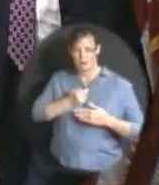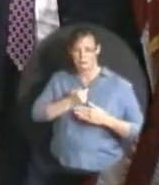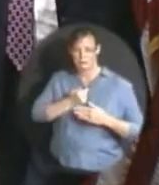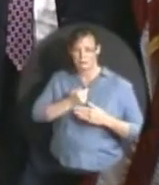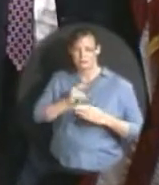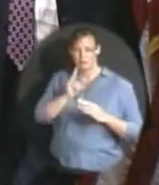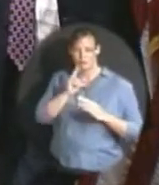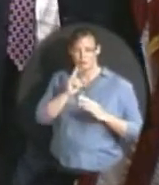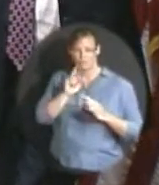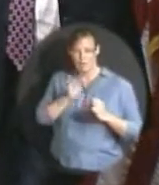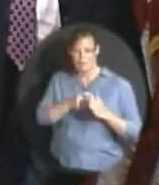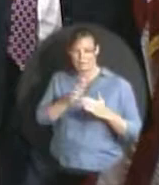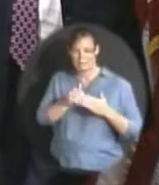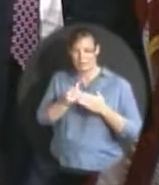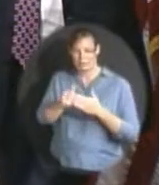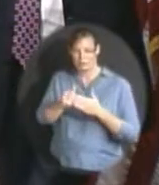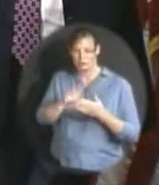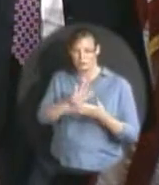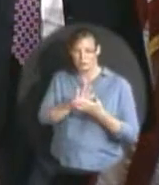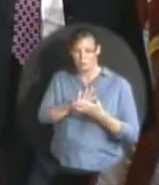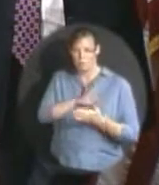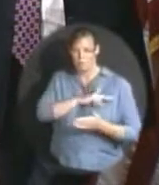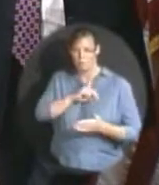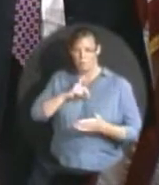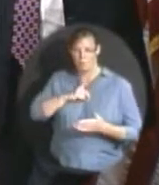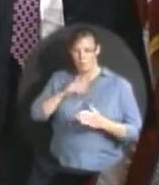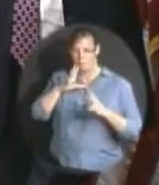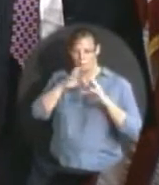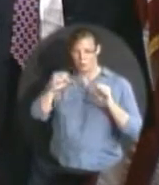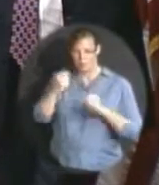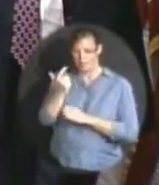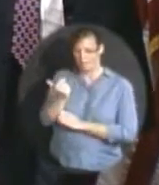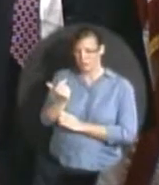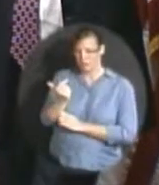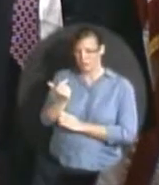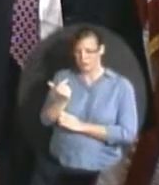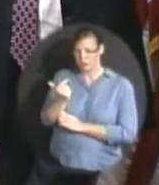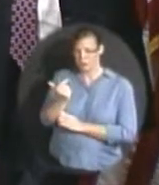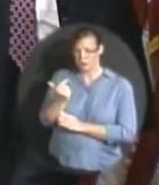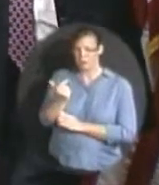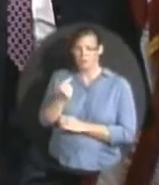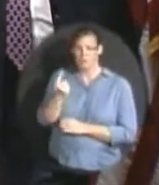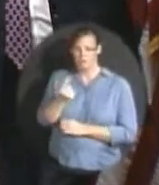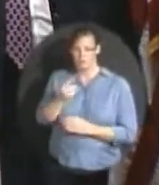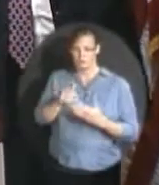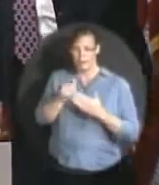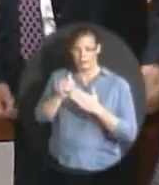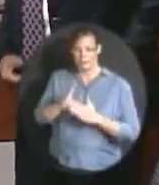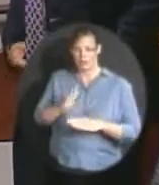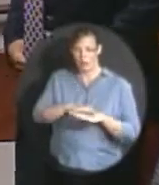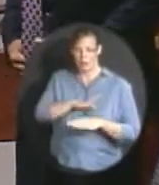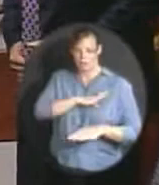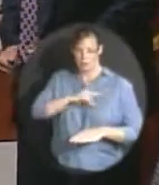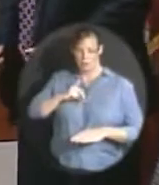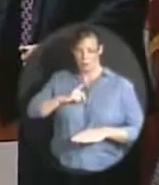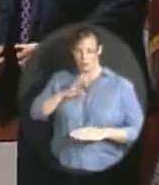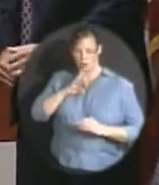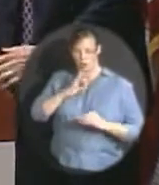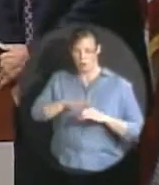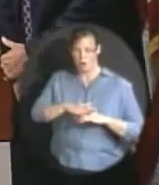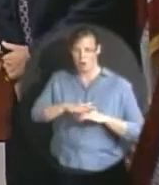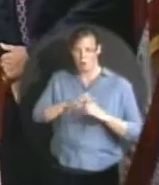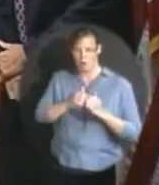his leadership as school board president last year. Harlan, you've always been a leader on the board, speaking out on behalf